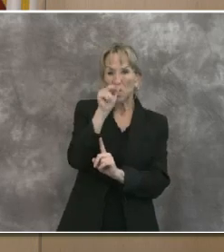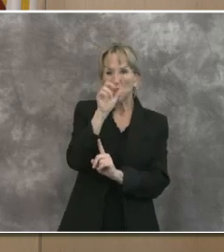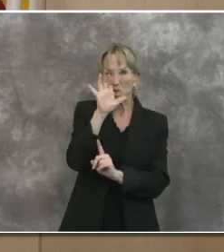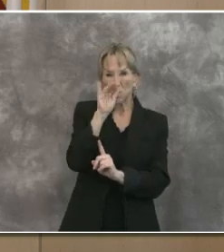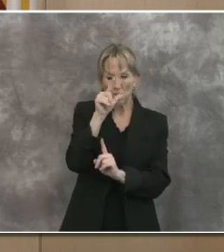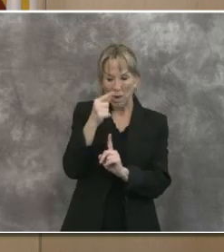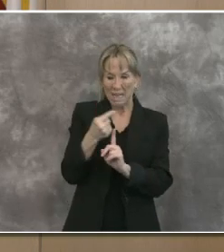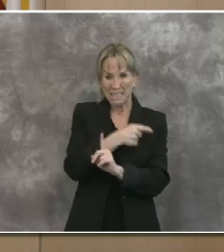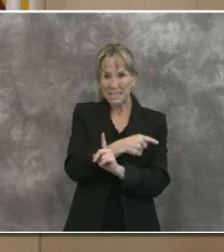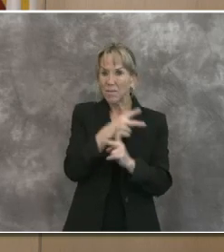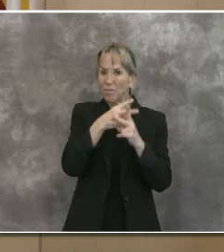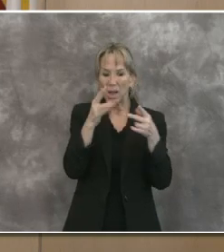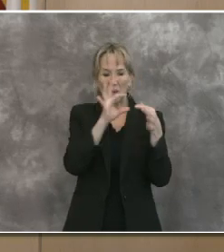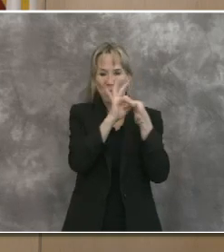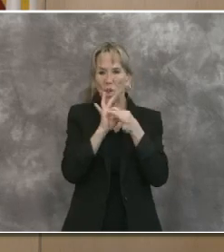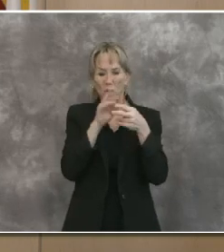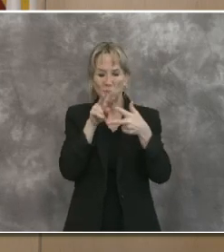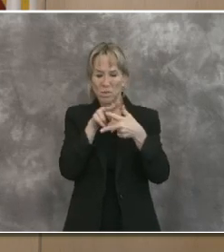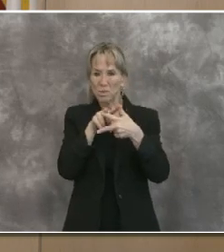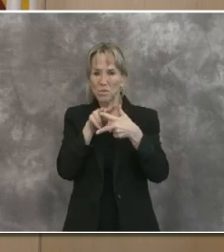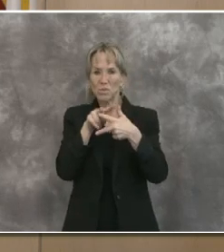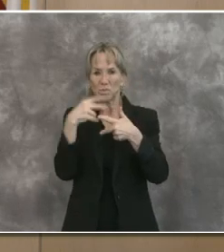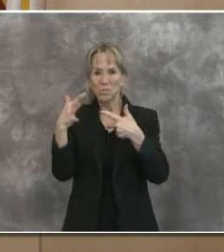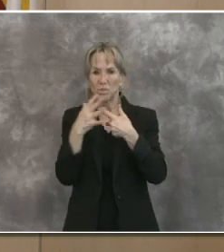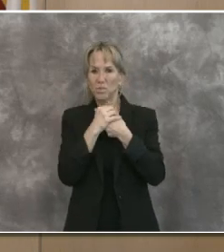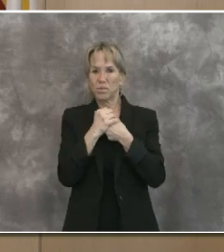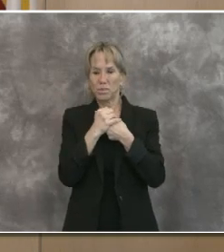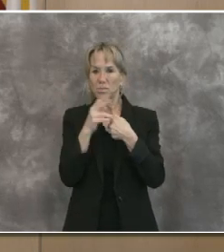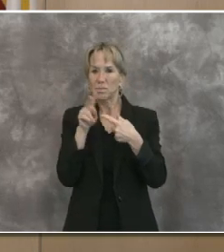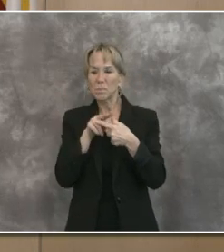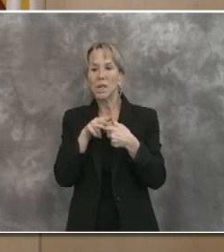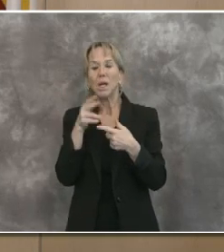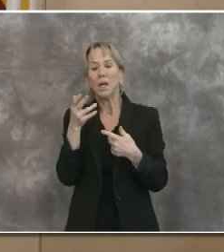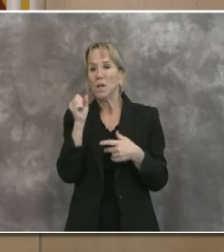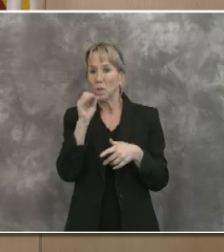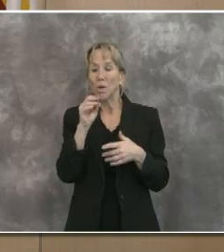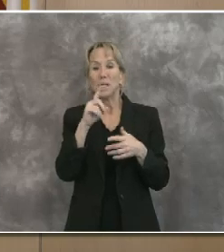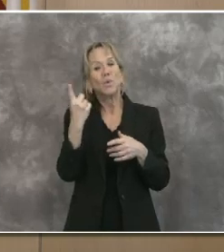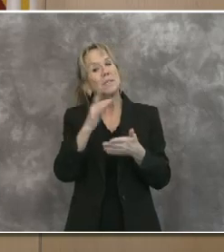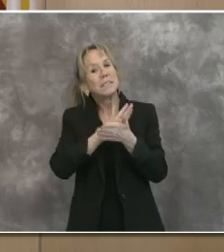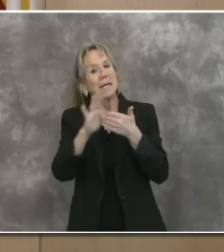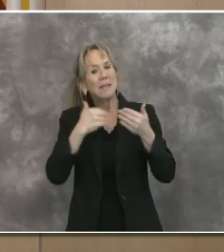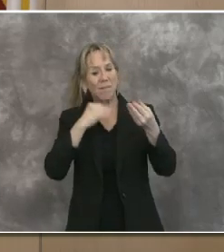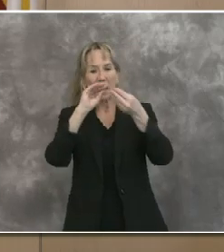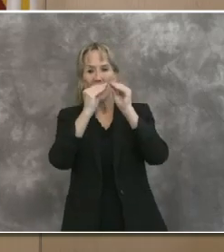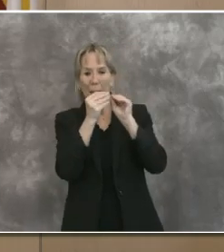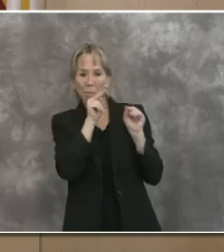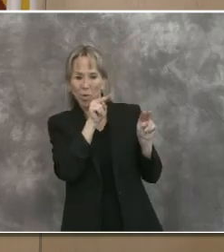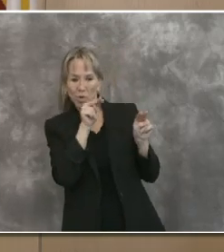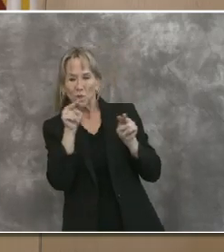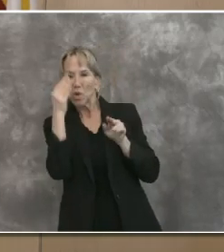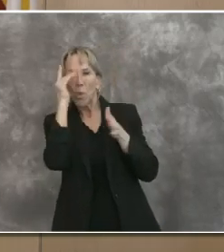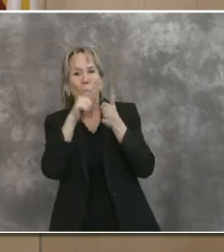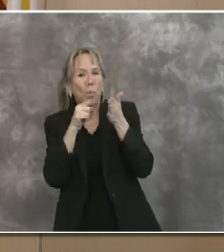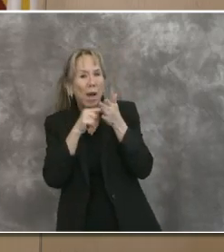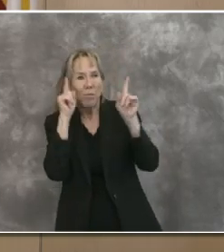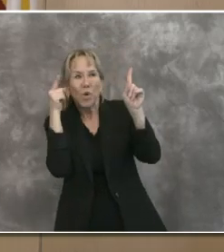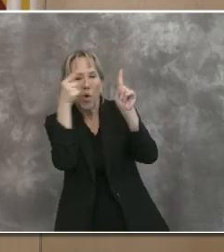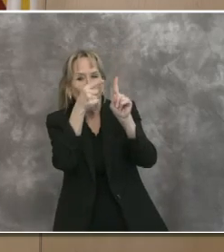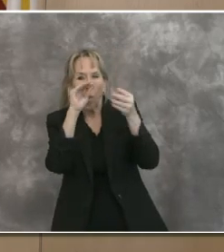linked. So it's always great to have a metric to determine what the goal will